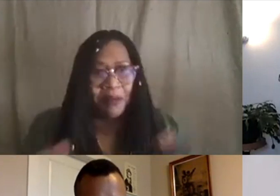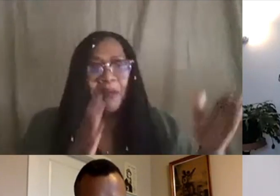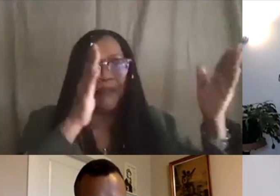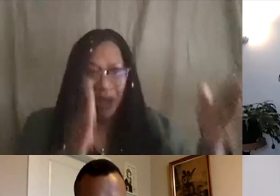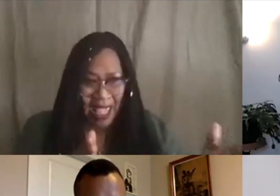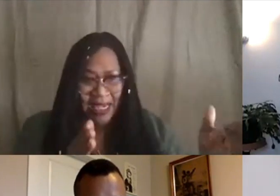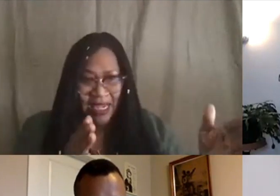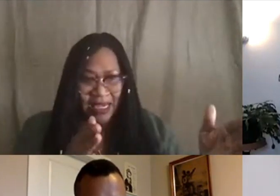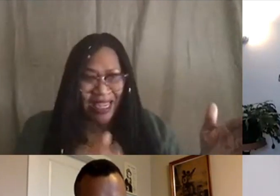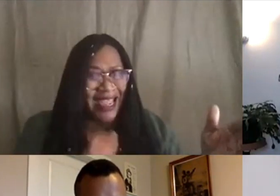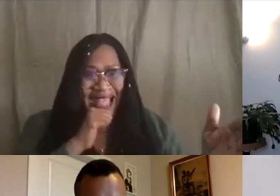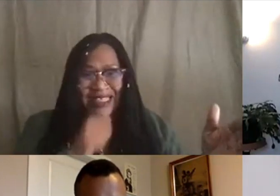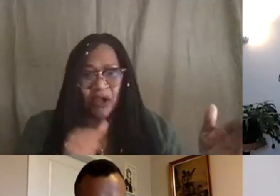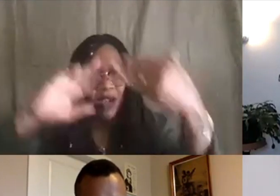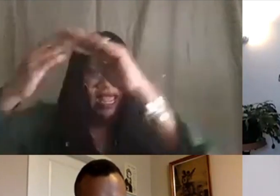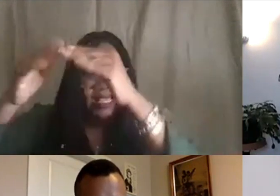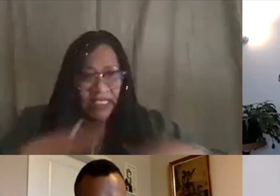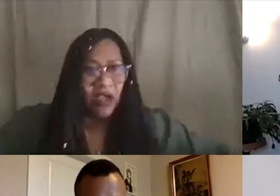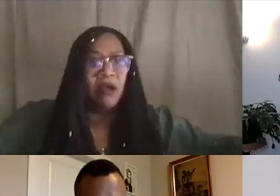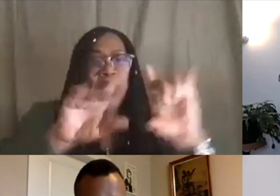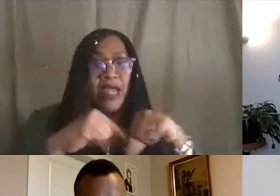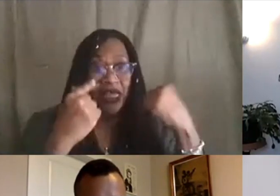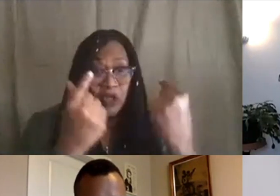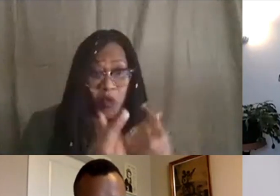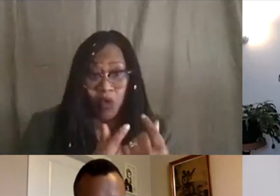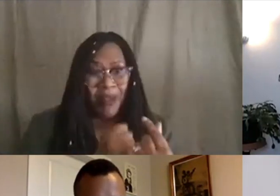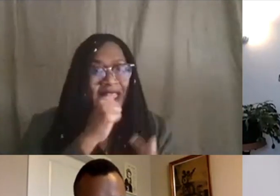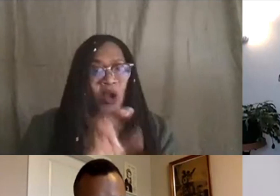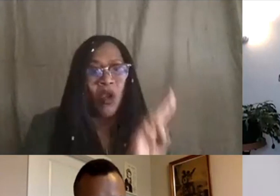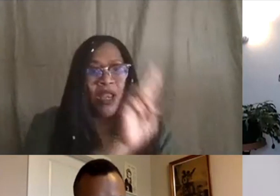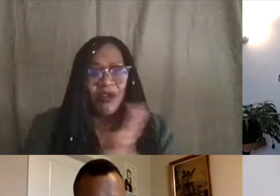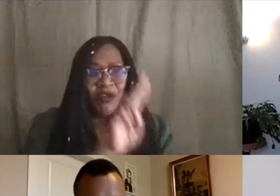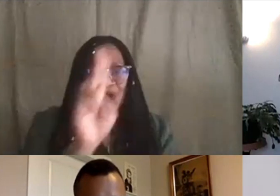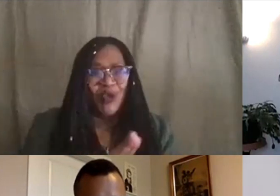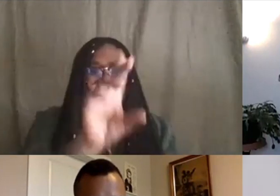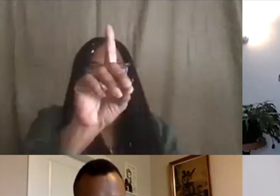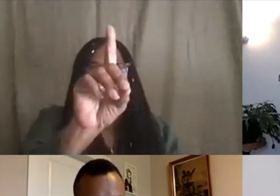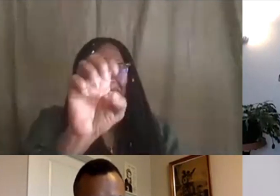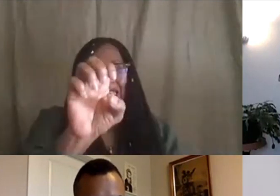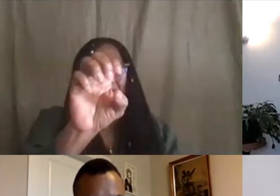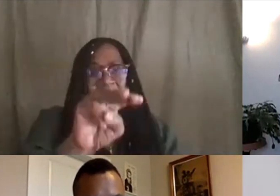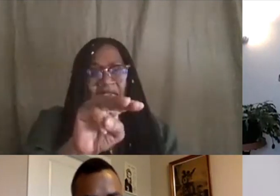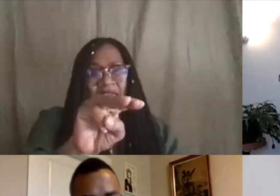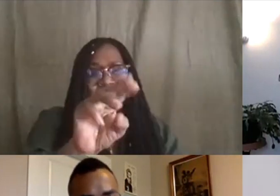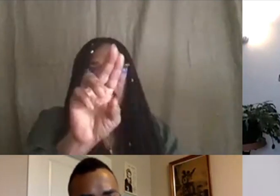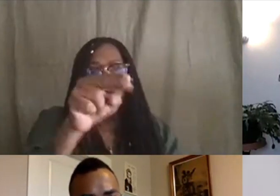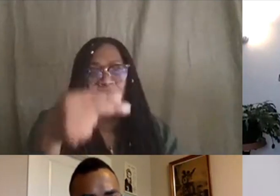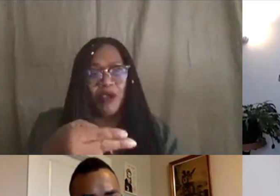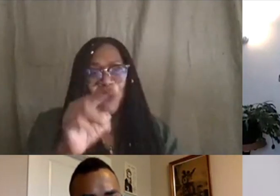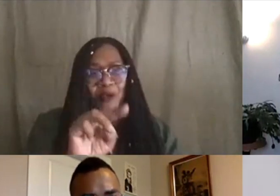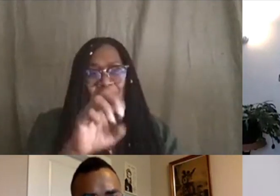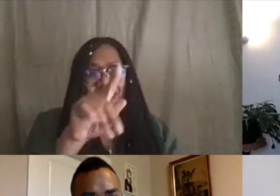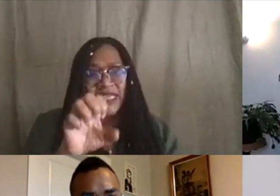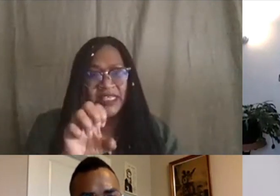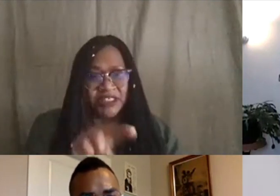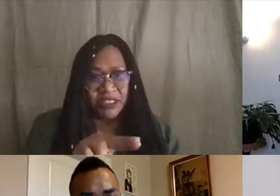Concomitantly, I don't allow them to use the term dehumanization without unpacking it, because